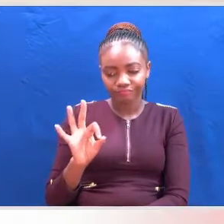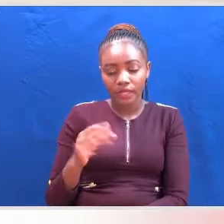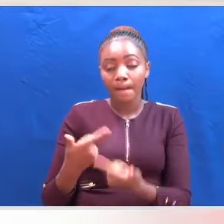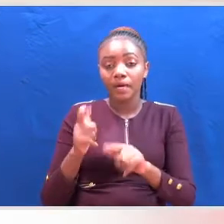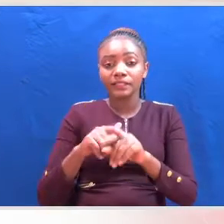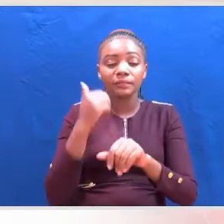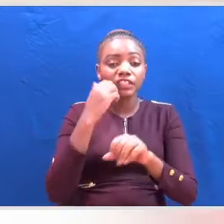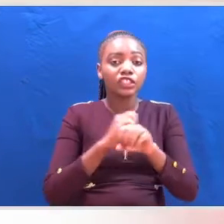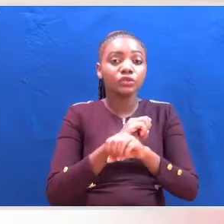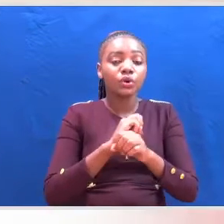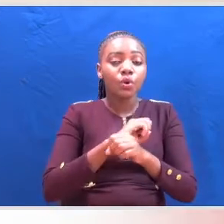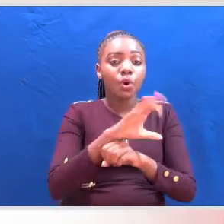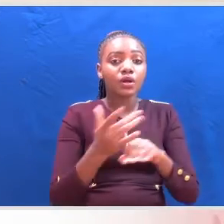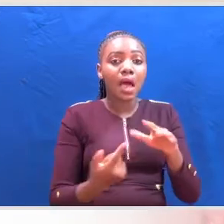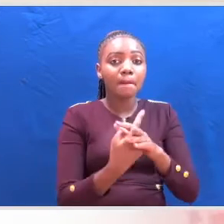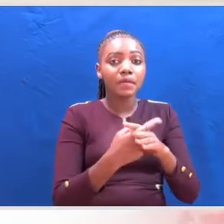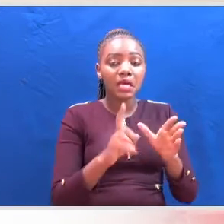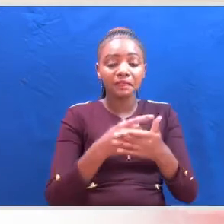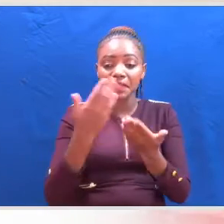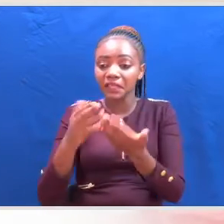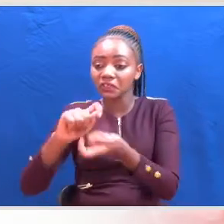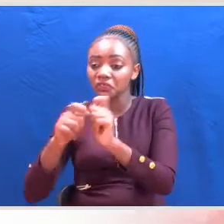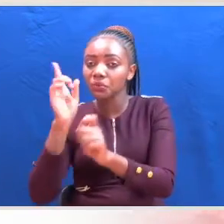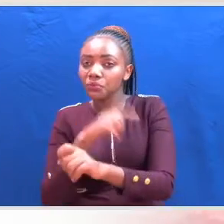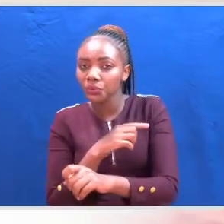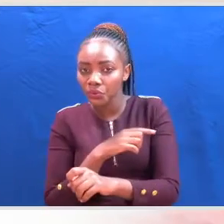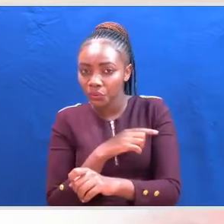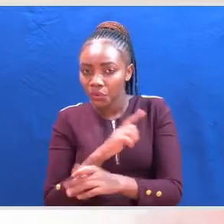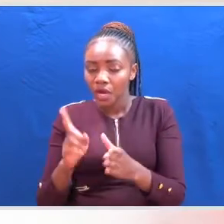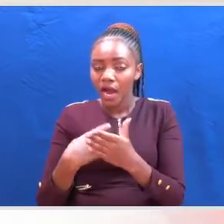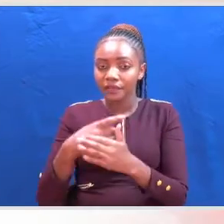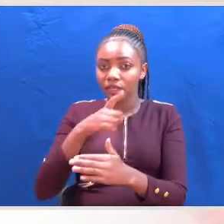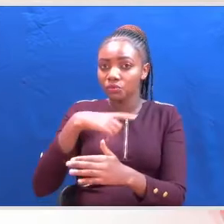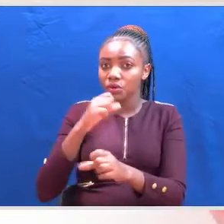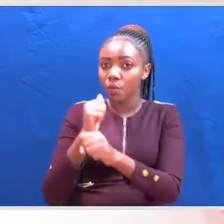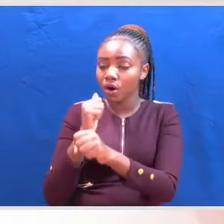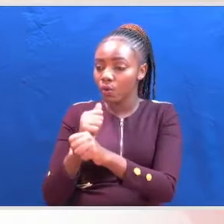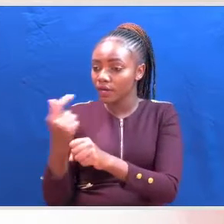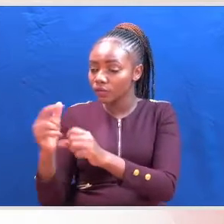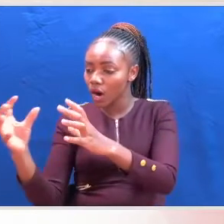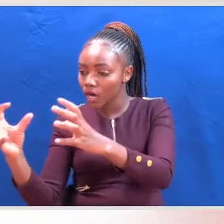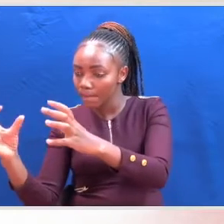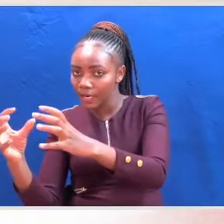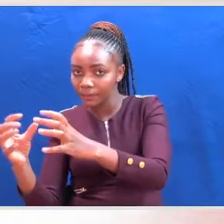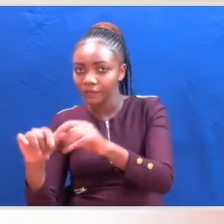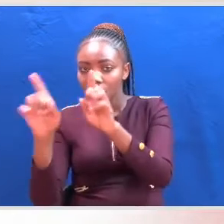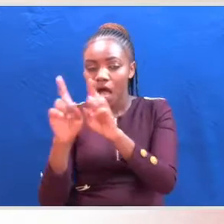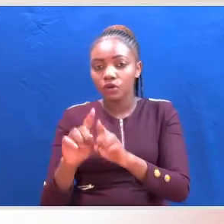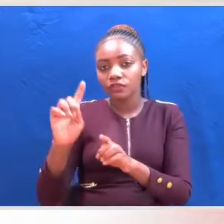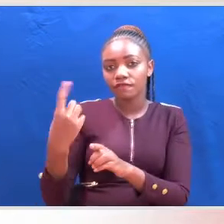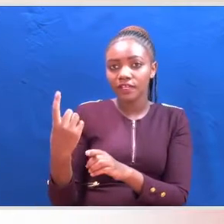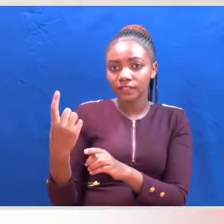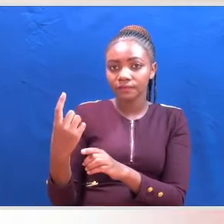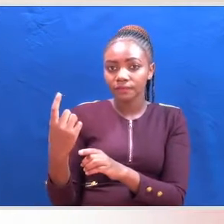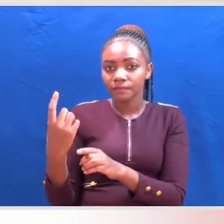actually hit, that wasn't happening anymore. So we were a staff of actually many. So first it was the big pay cut,